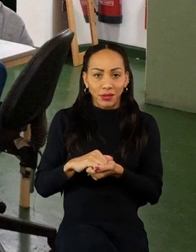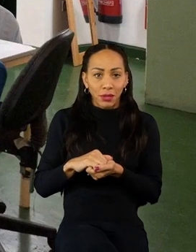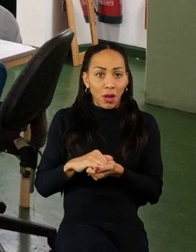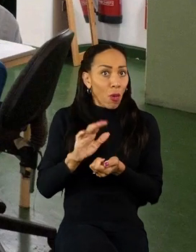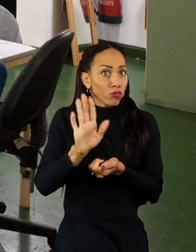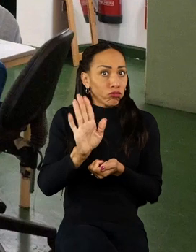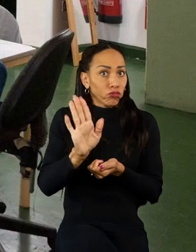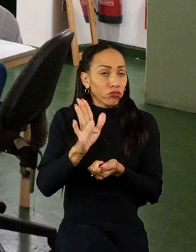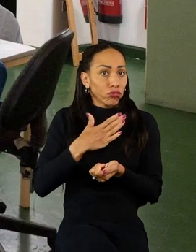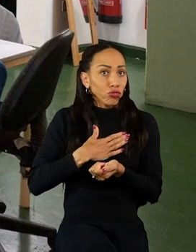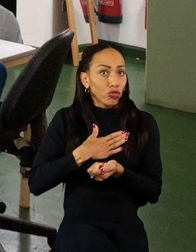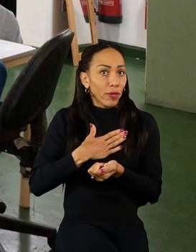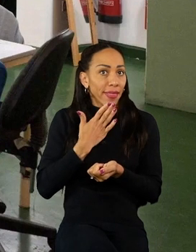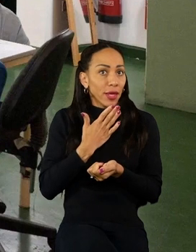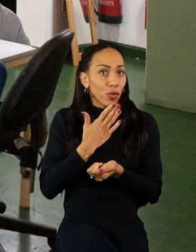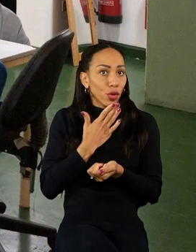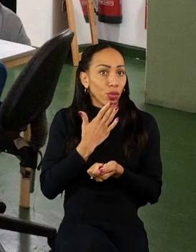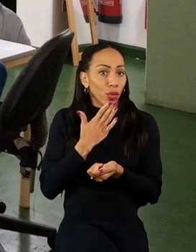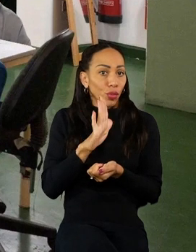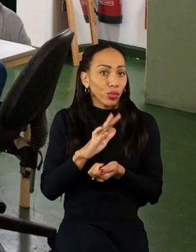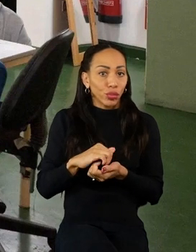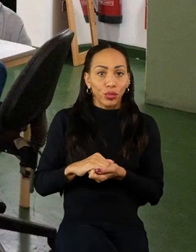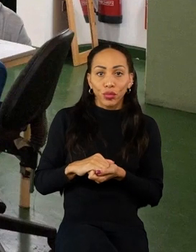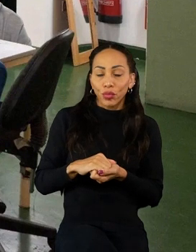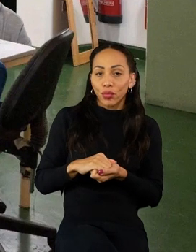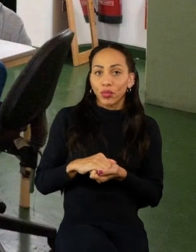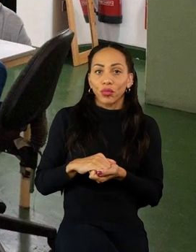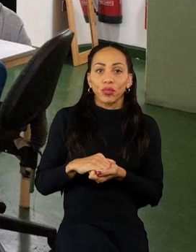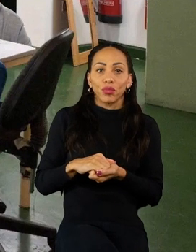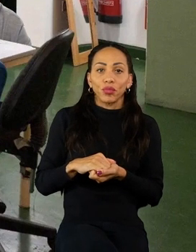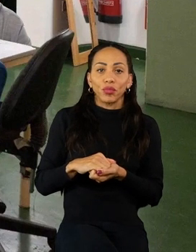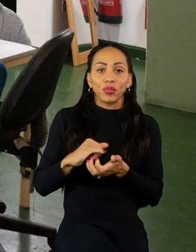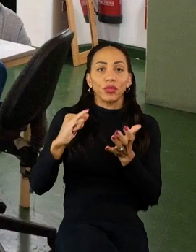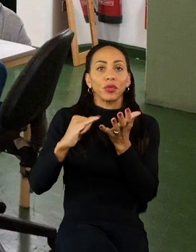sorry for interrupting. not at all, thank you.